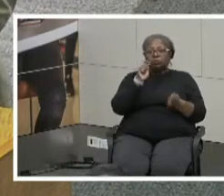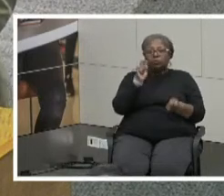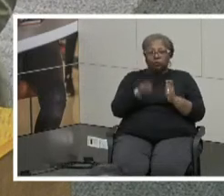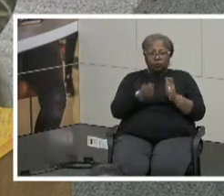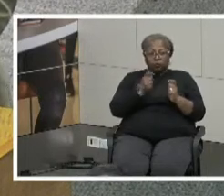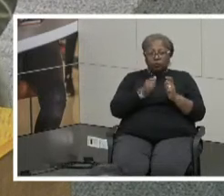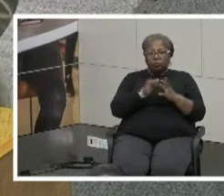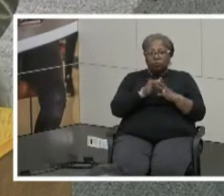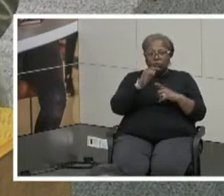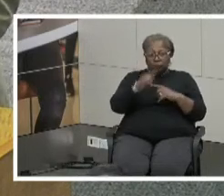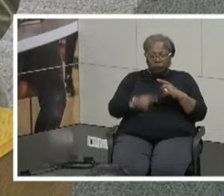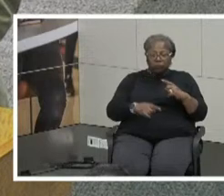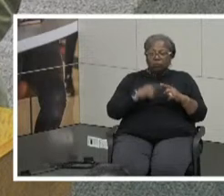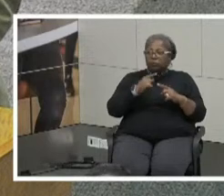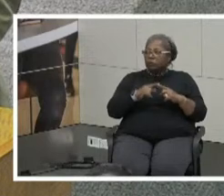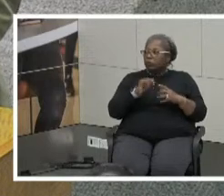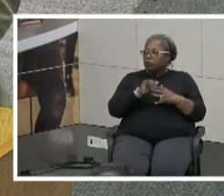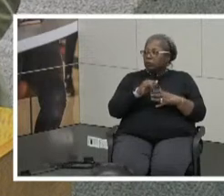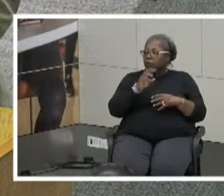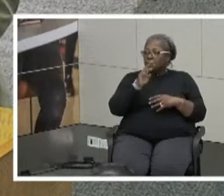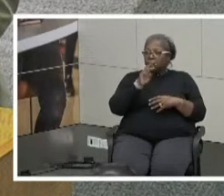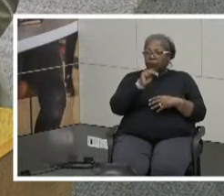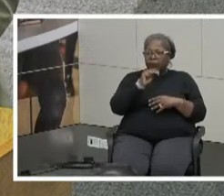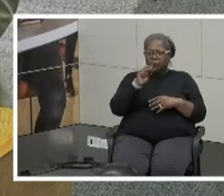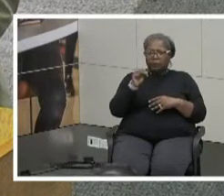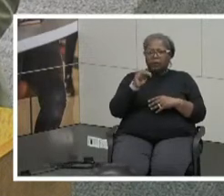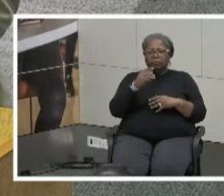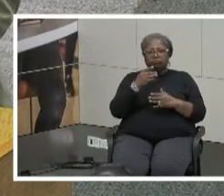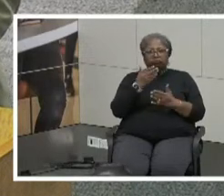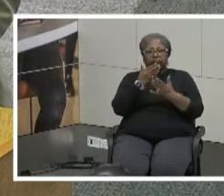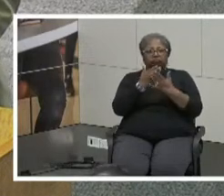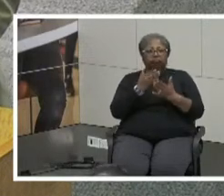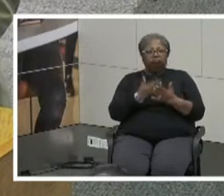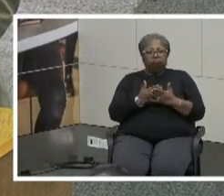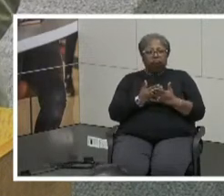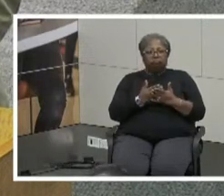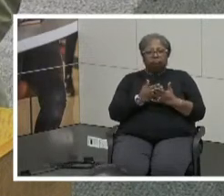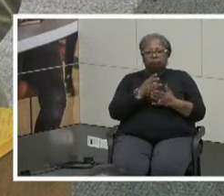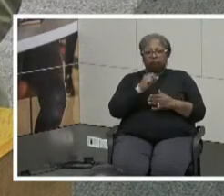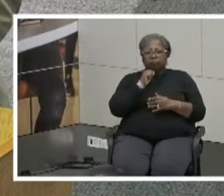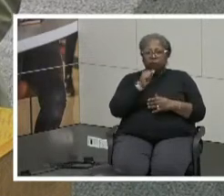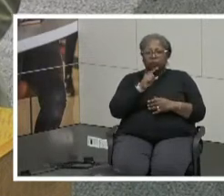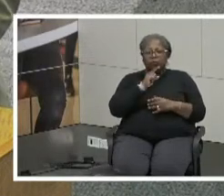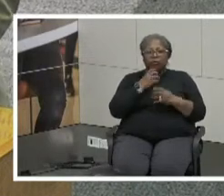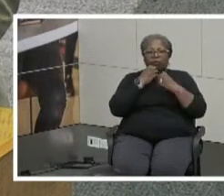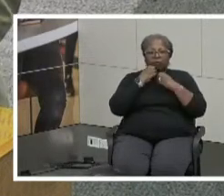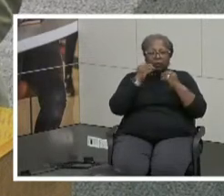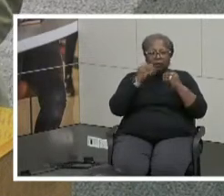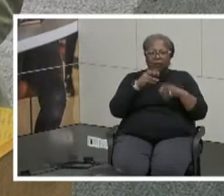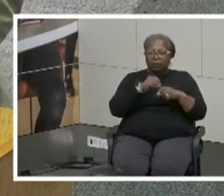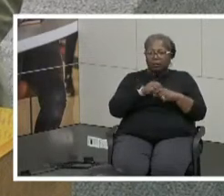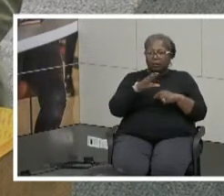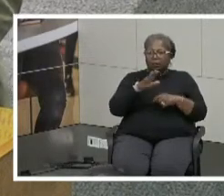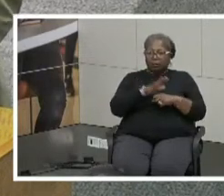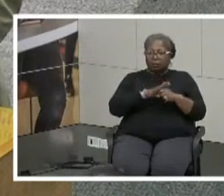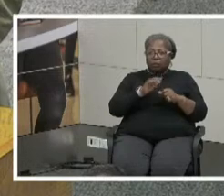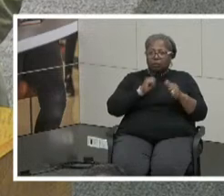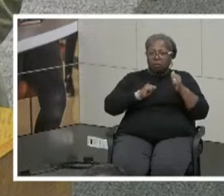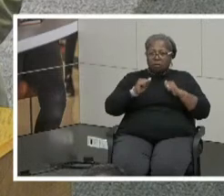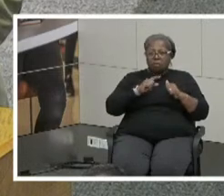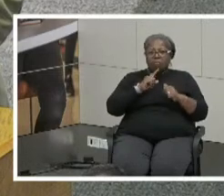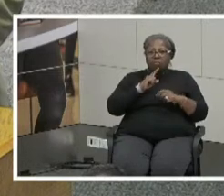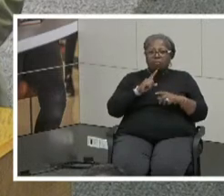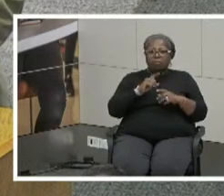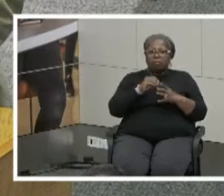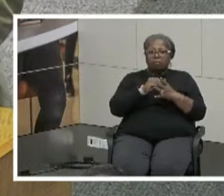stifled it's ironic that Mike miles finds validation in theater and yet doesn't value teachers in these areas in